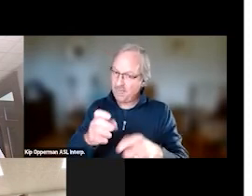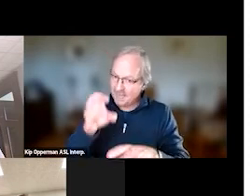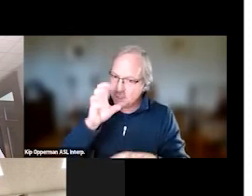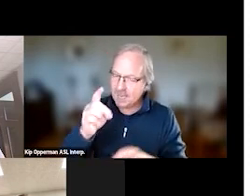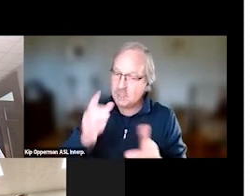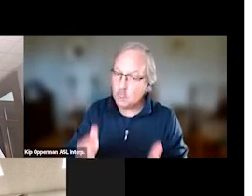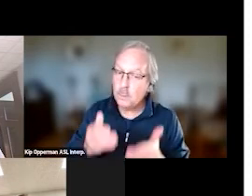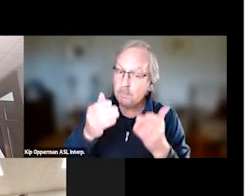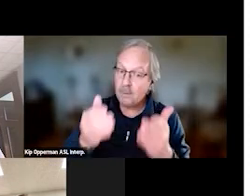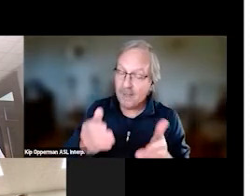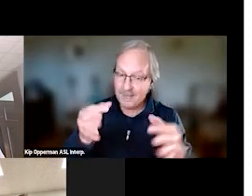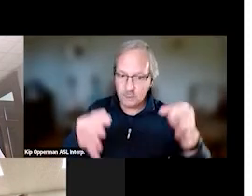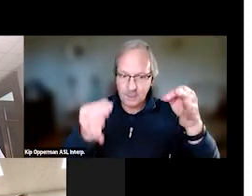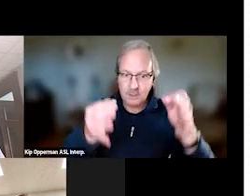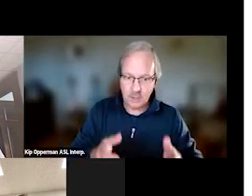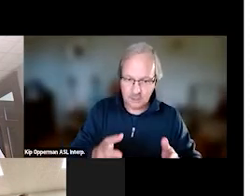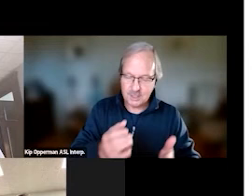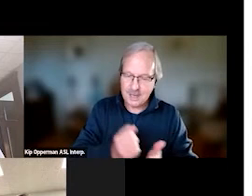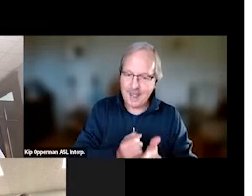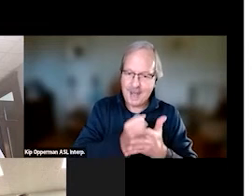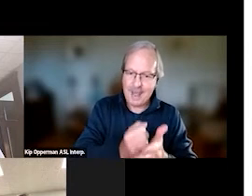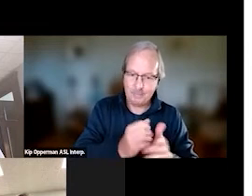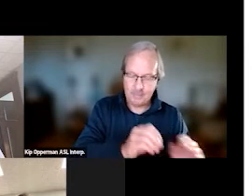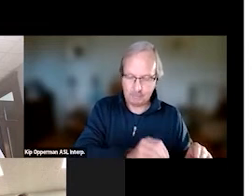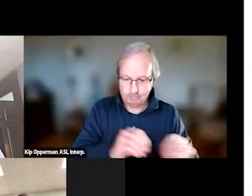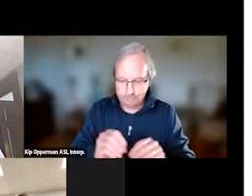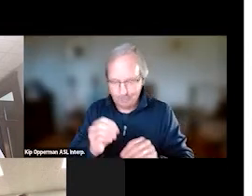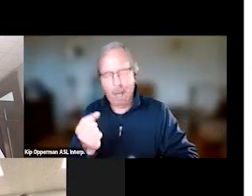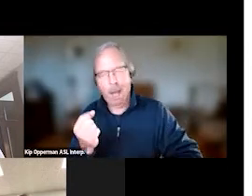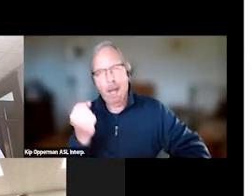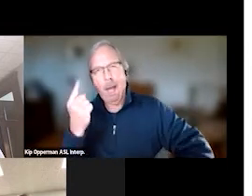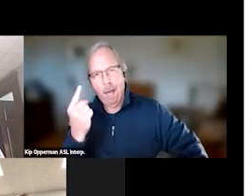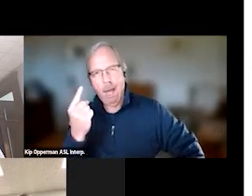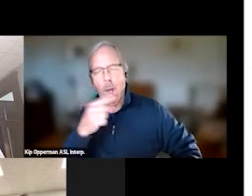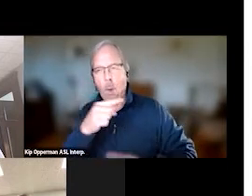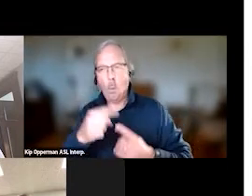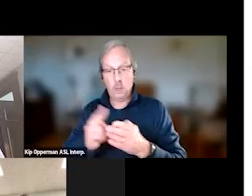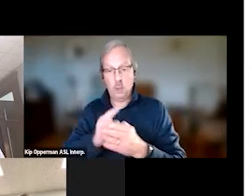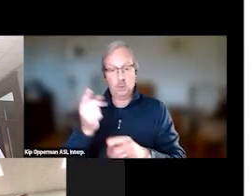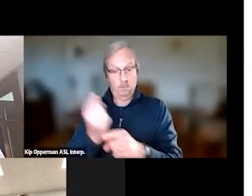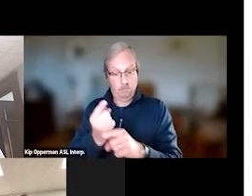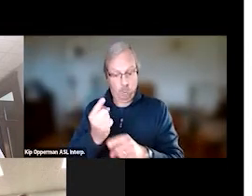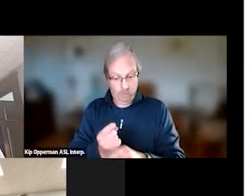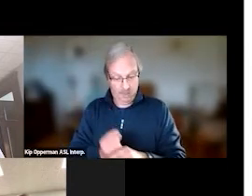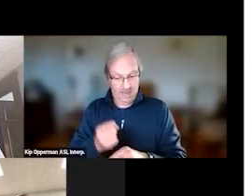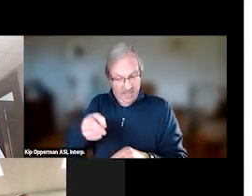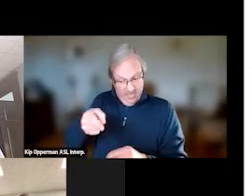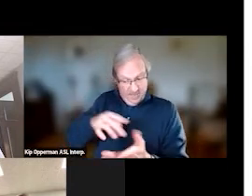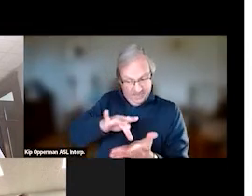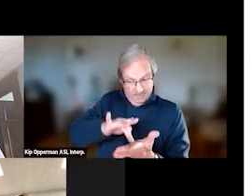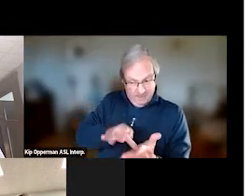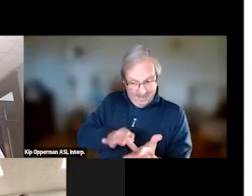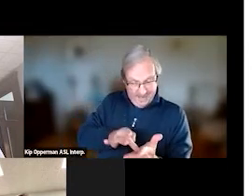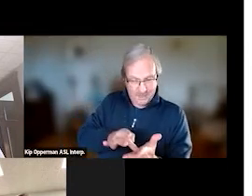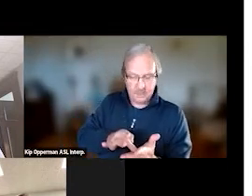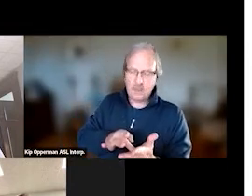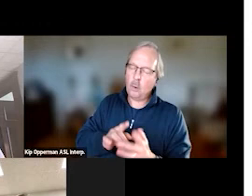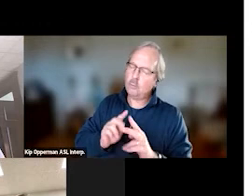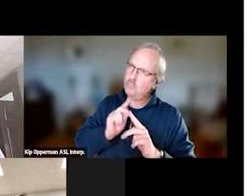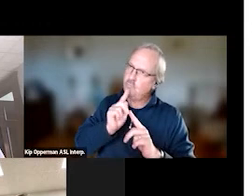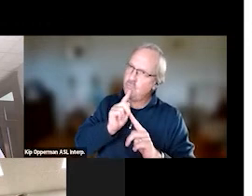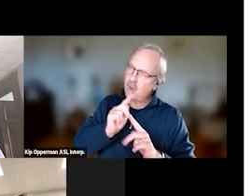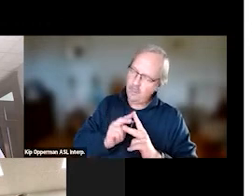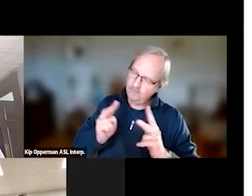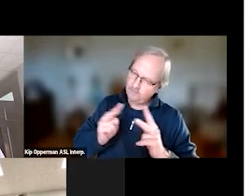provided to the judges, and help move the dial on recognizing when used appropriately, these medications are very effective. The